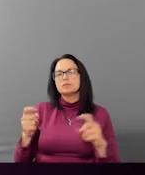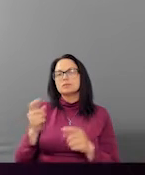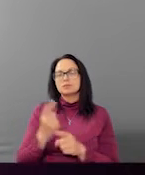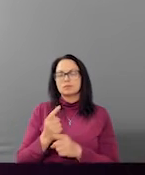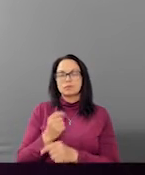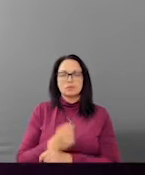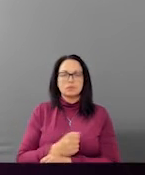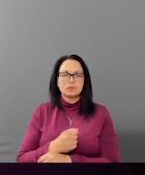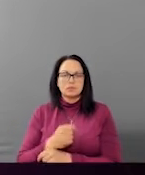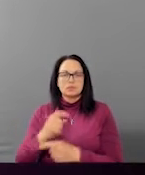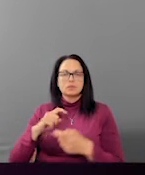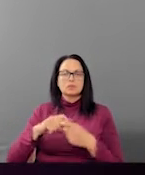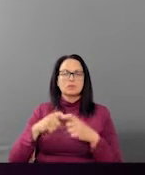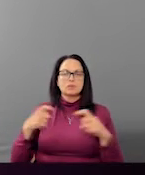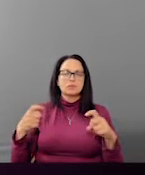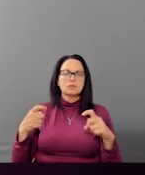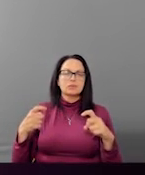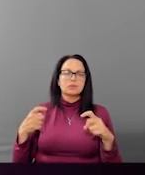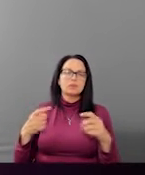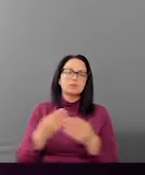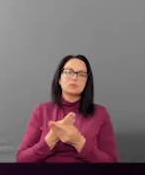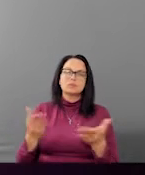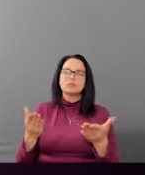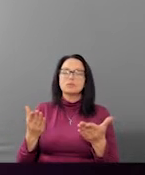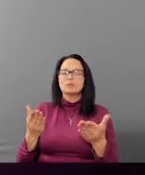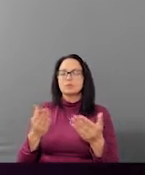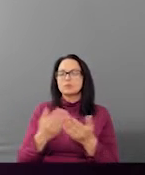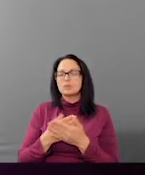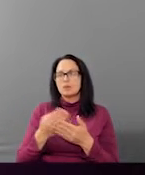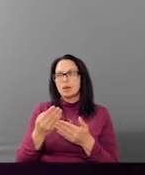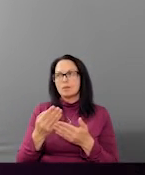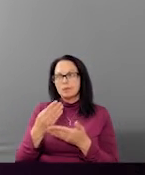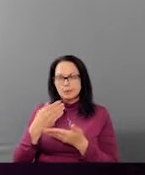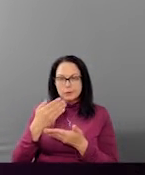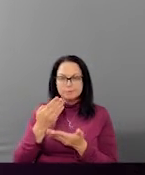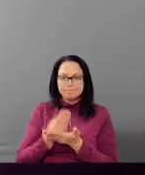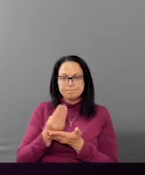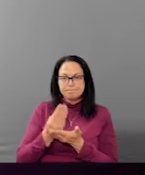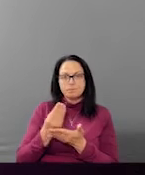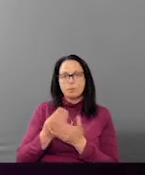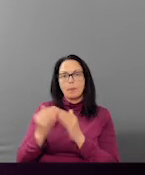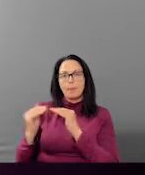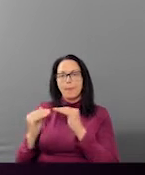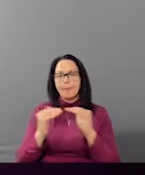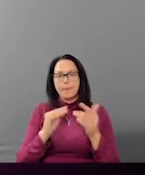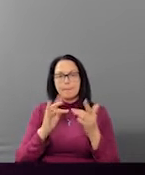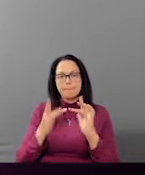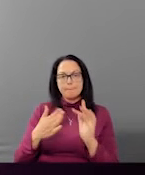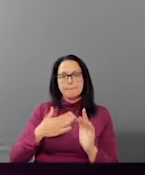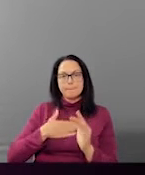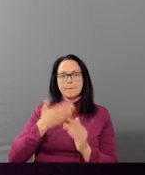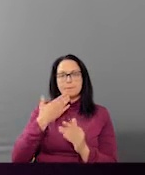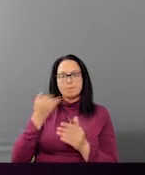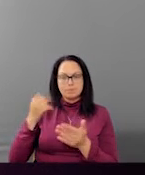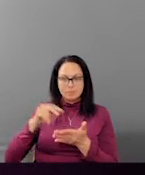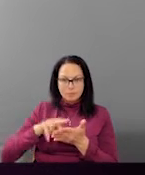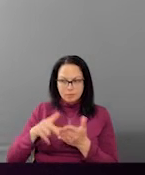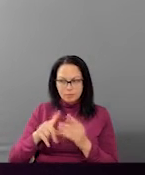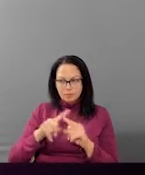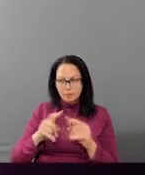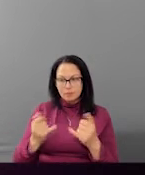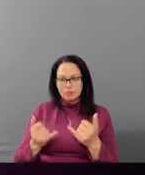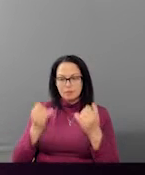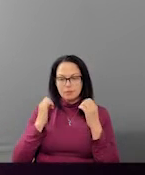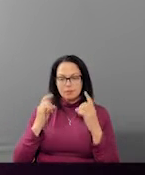right? So blockchain is a distributed public ledger and peer-to-peer network. That's kind of my best definition of it. But now as an educator,